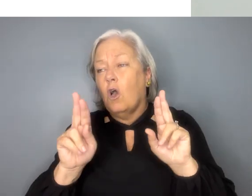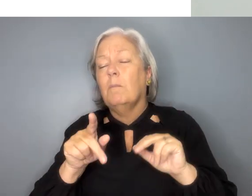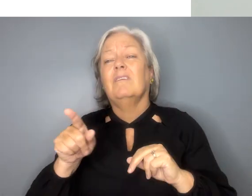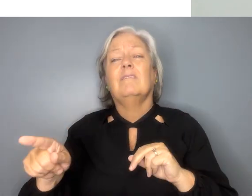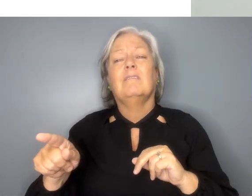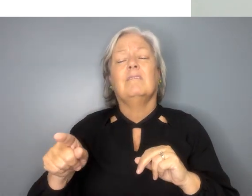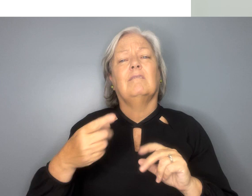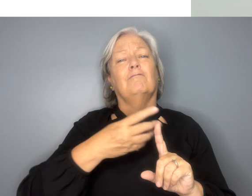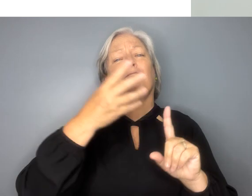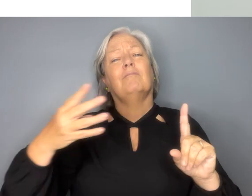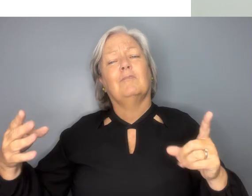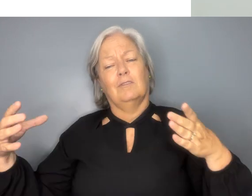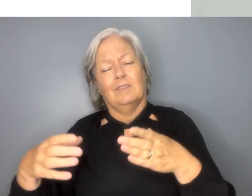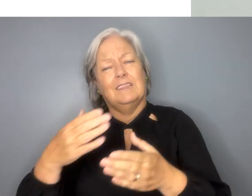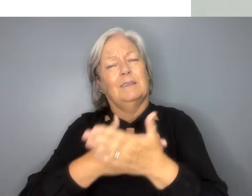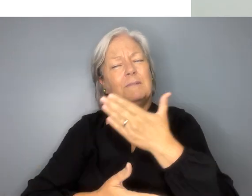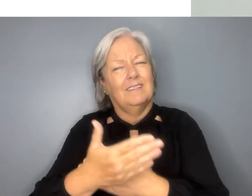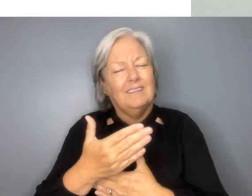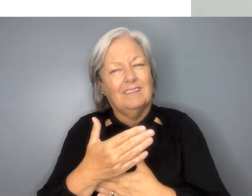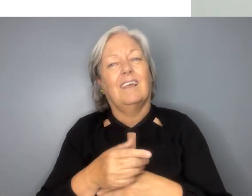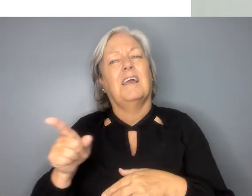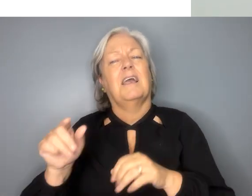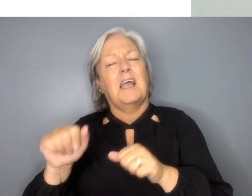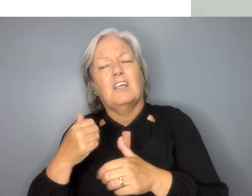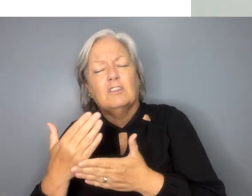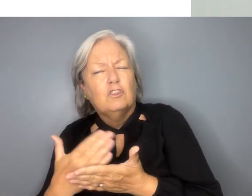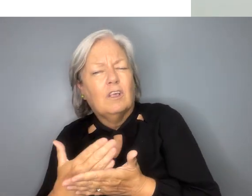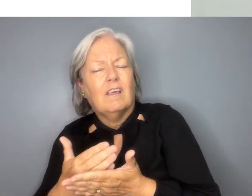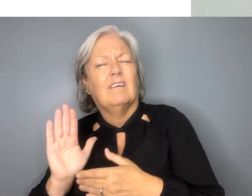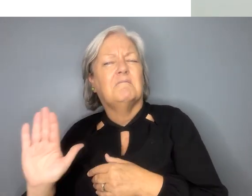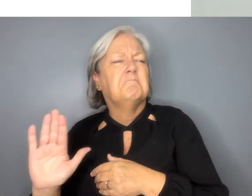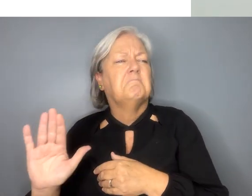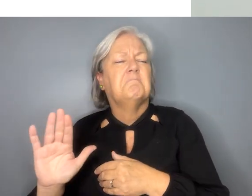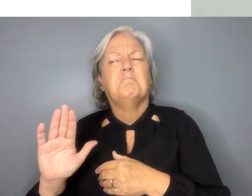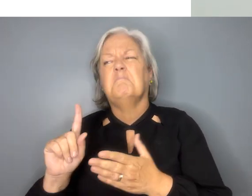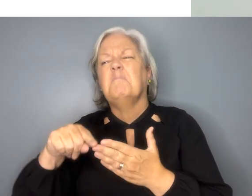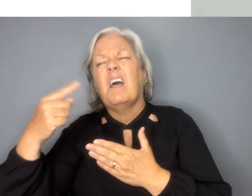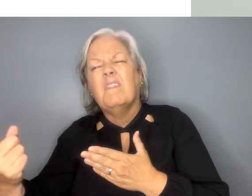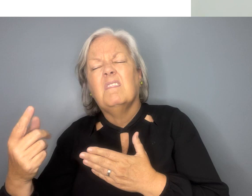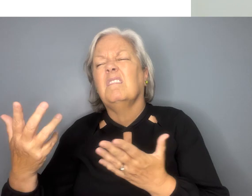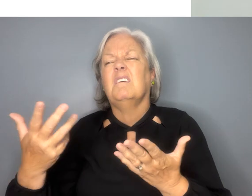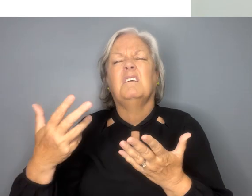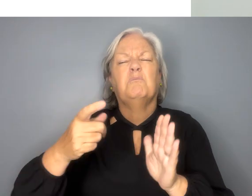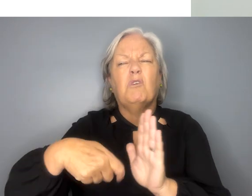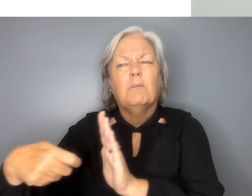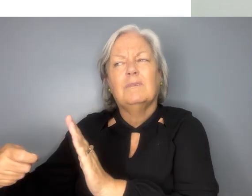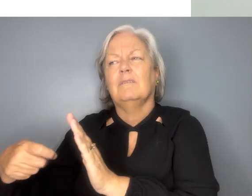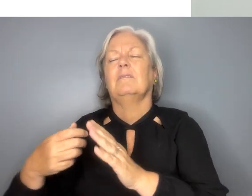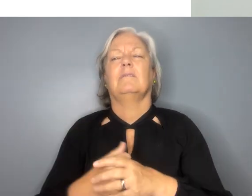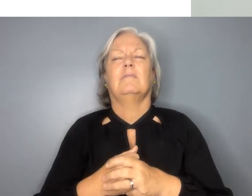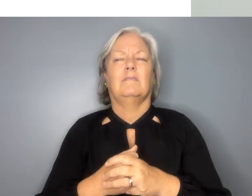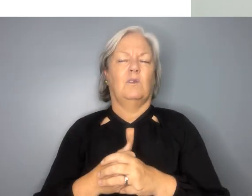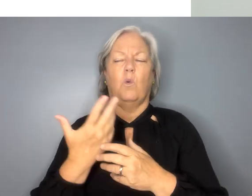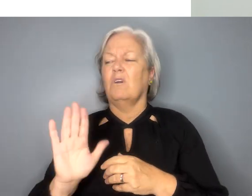of LGBTQIA+ people with disability that were shared during its public hearings program, via